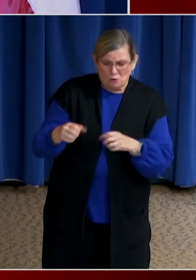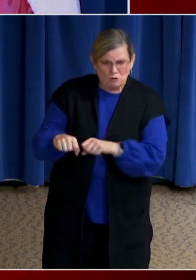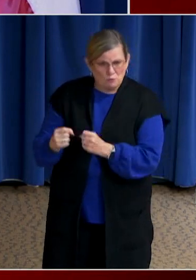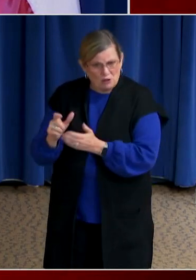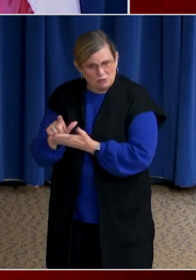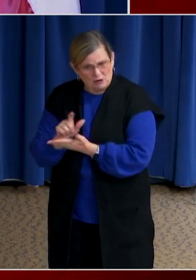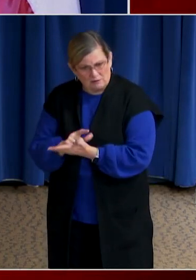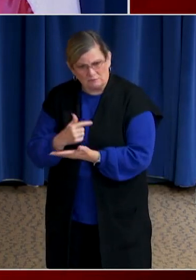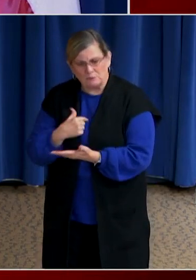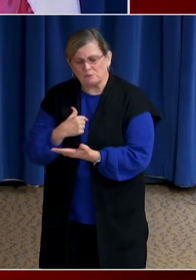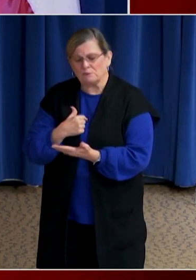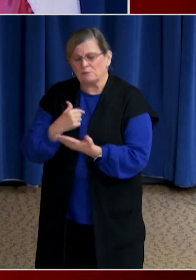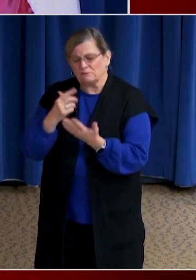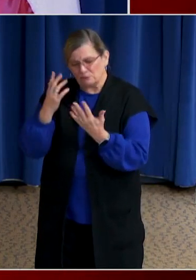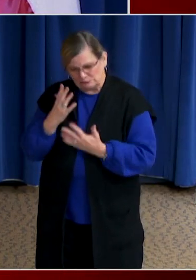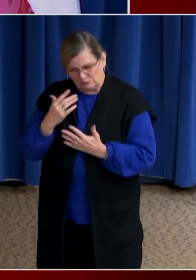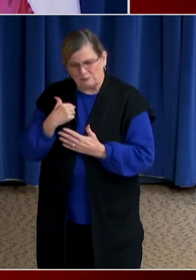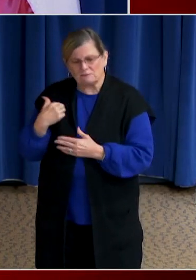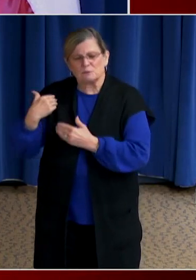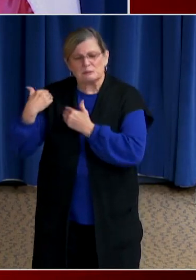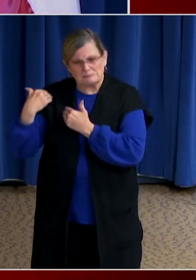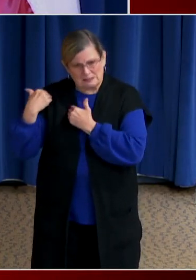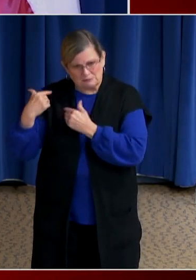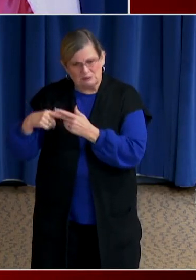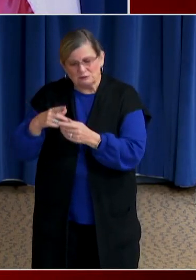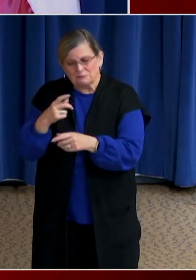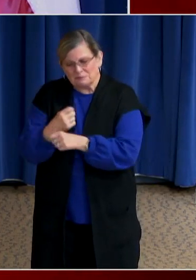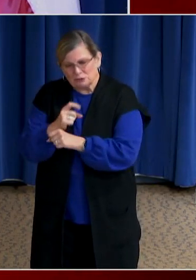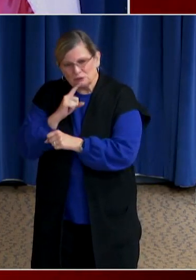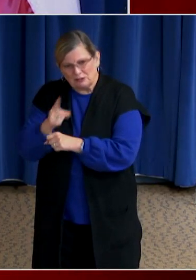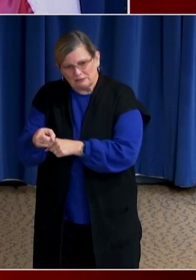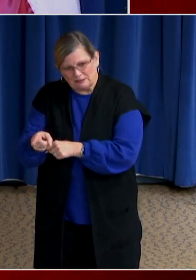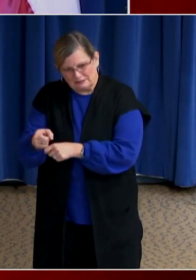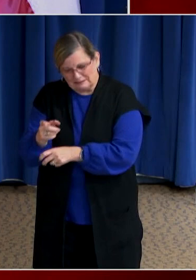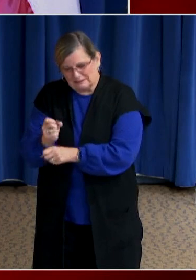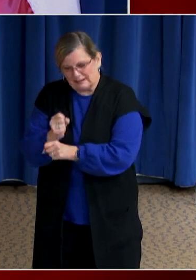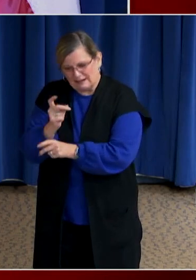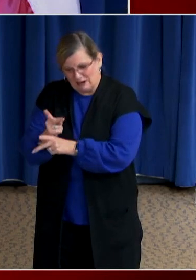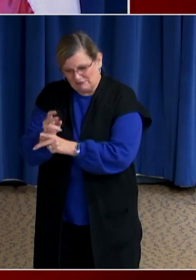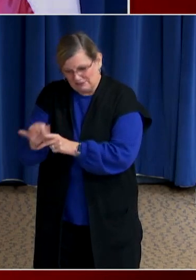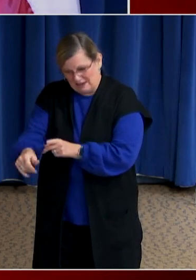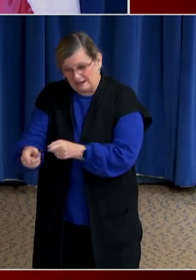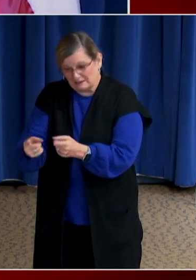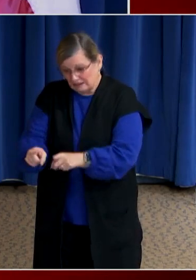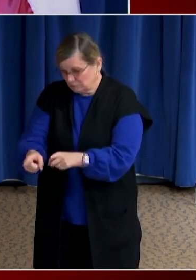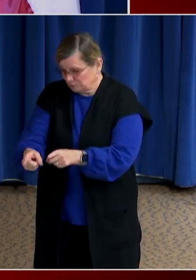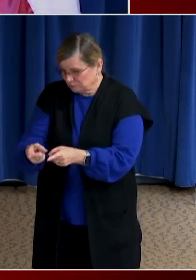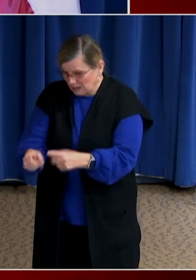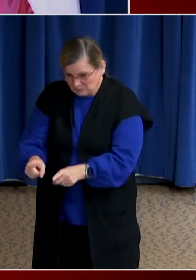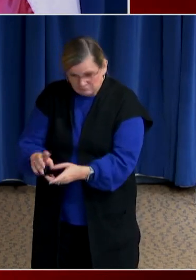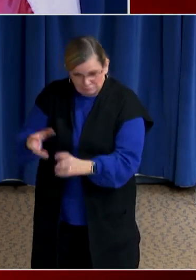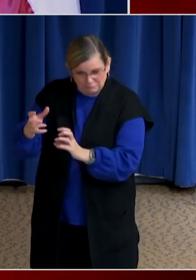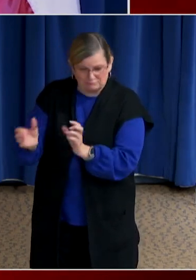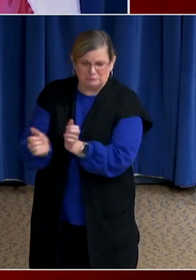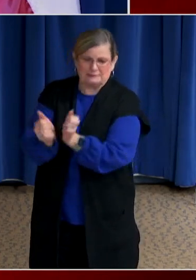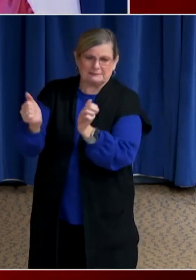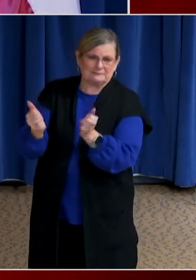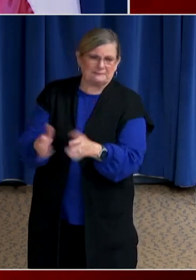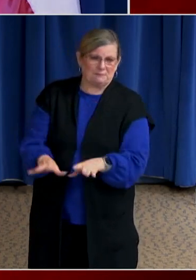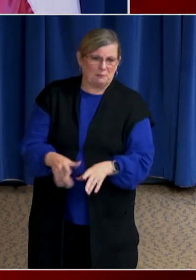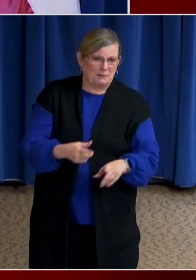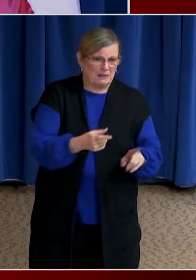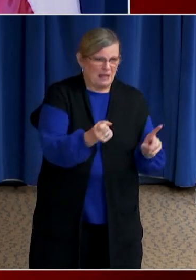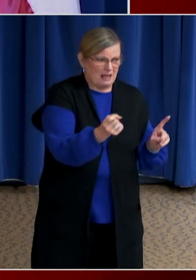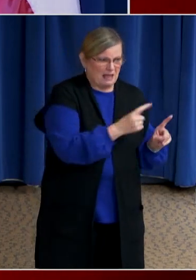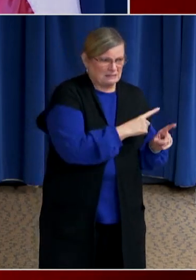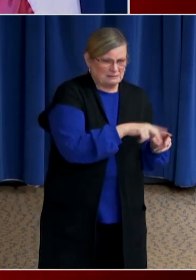responsibility to ensure that doesn't happen, and we will take you into custody. Thank you. So can we ask about plans for tonight? Are parking